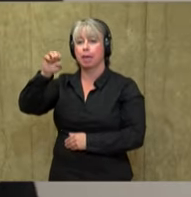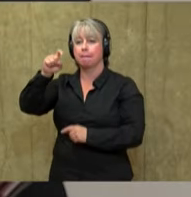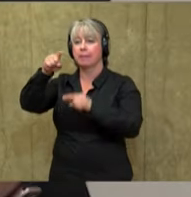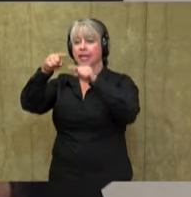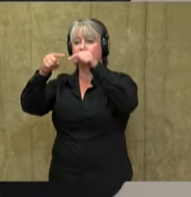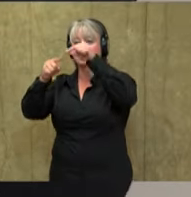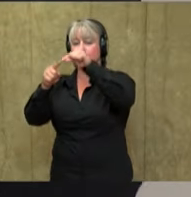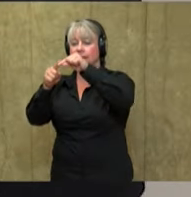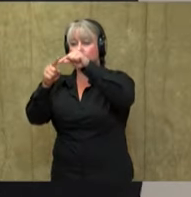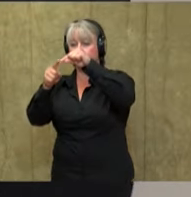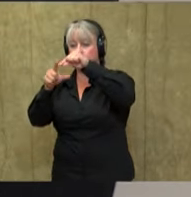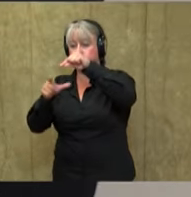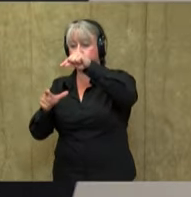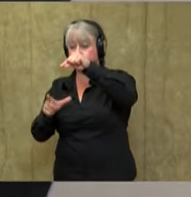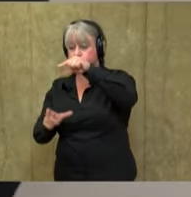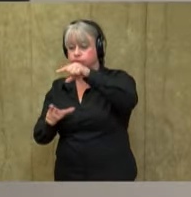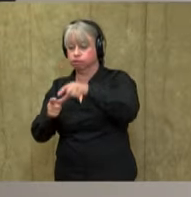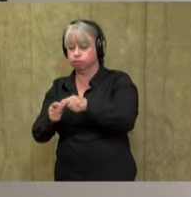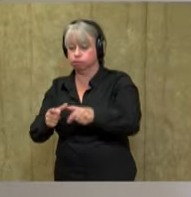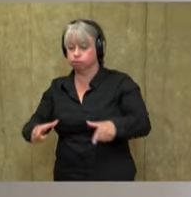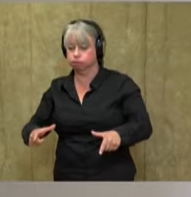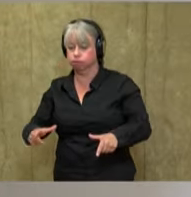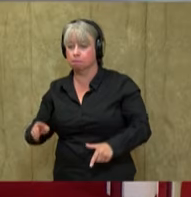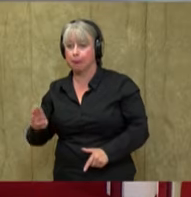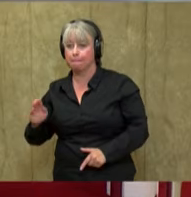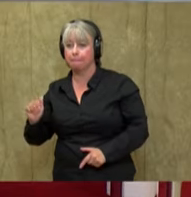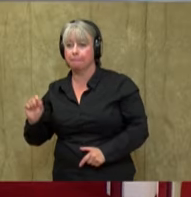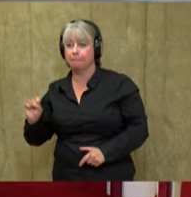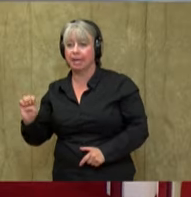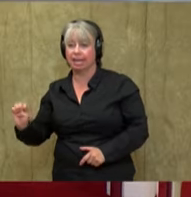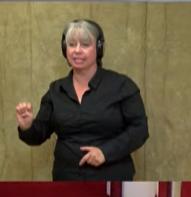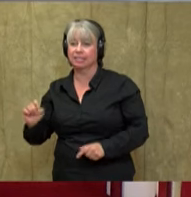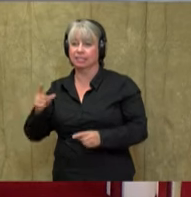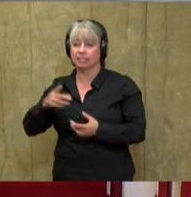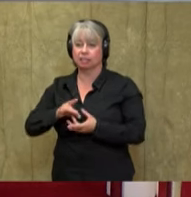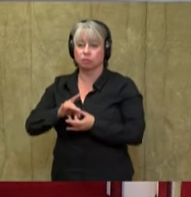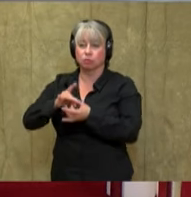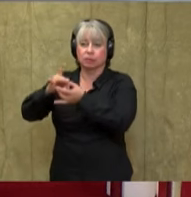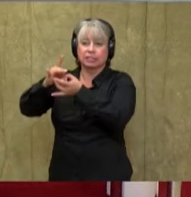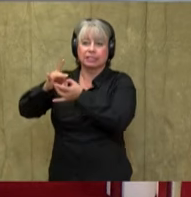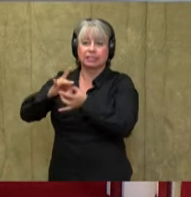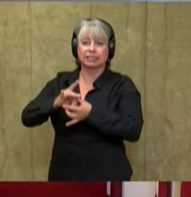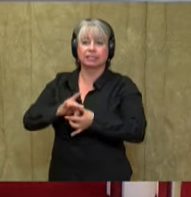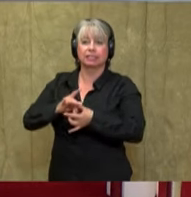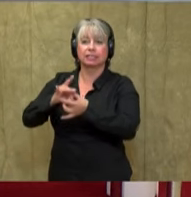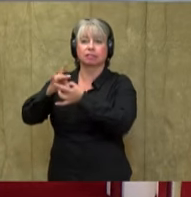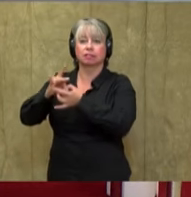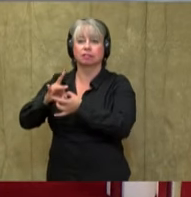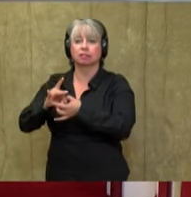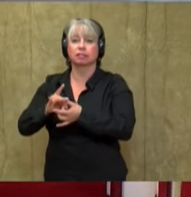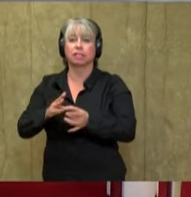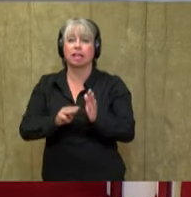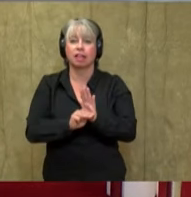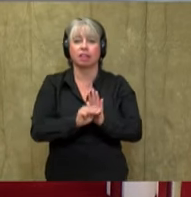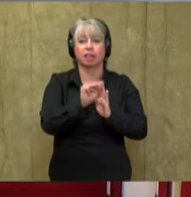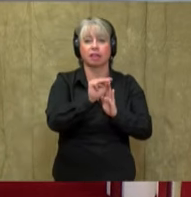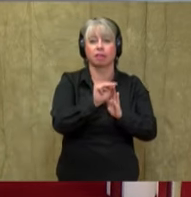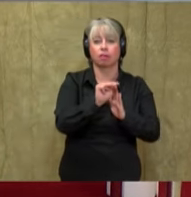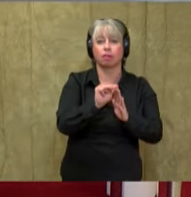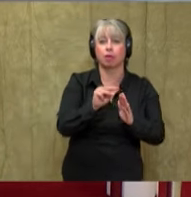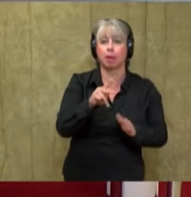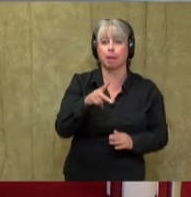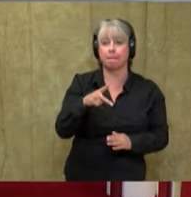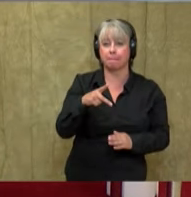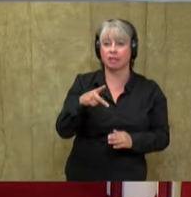base. And we're going to see in a second how they connect. So the volume of a cylinder can be calculated by using